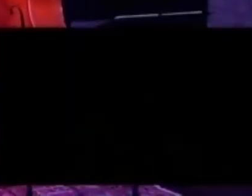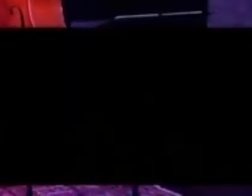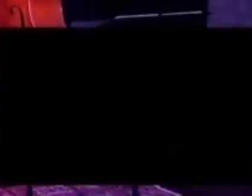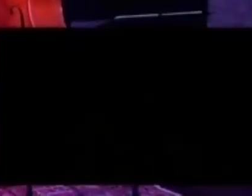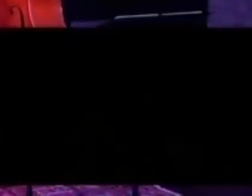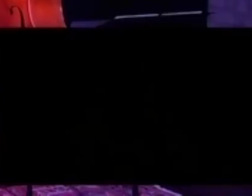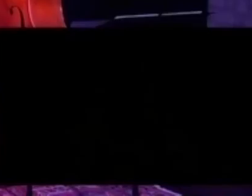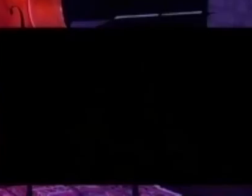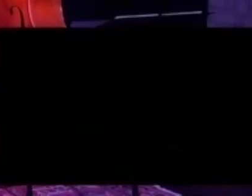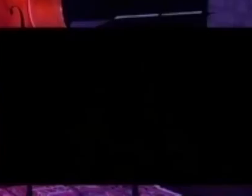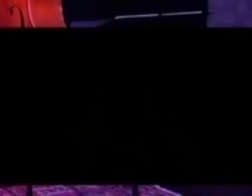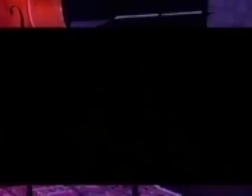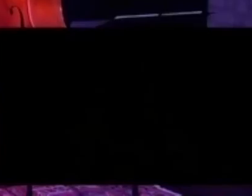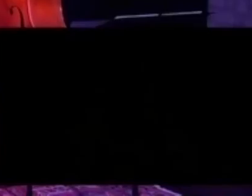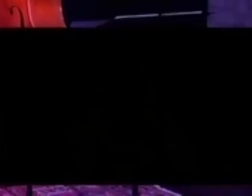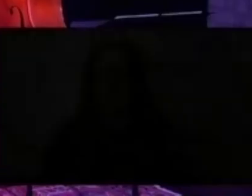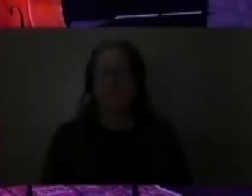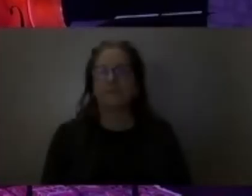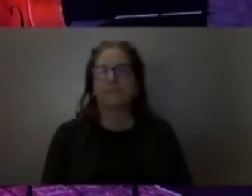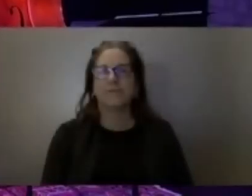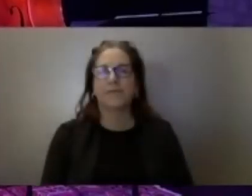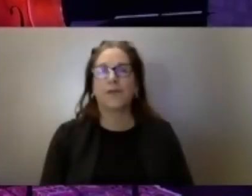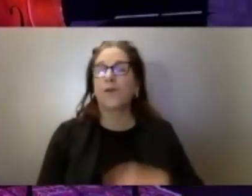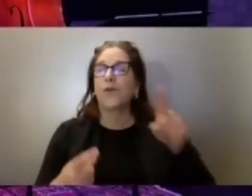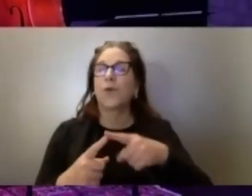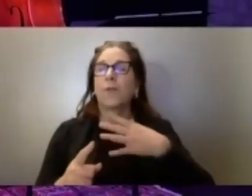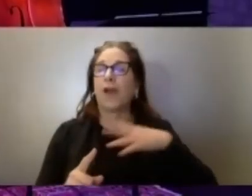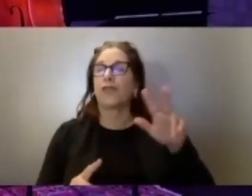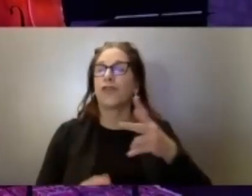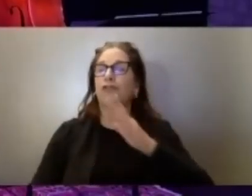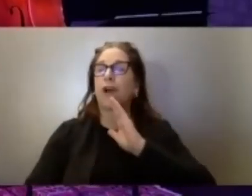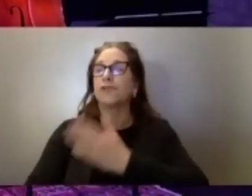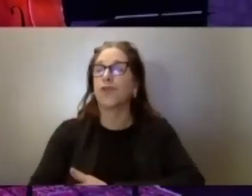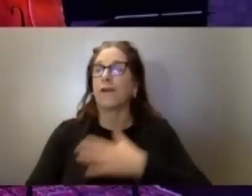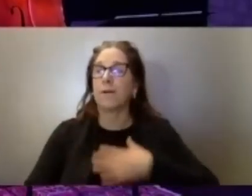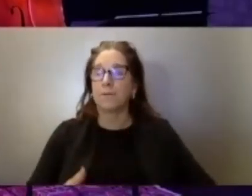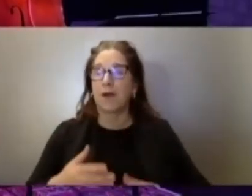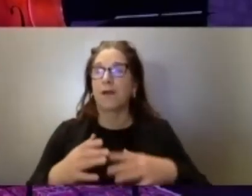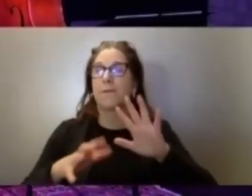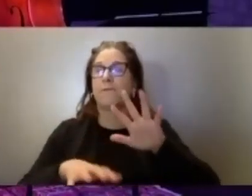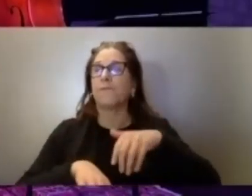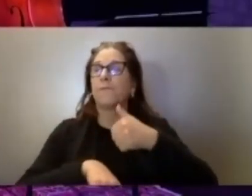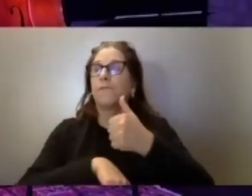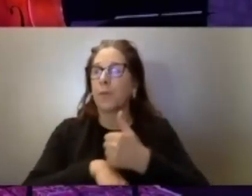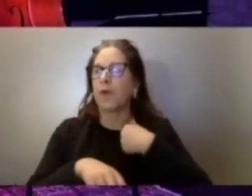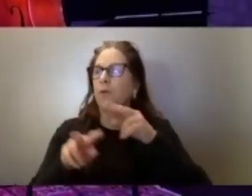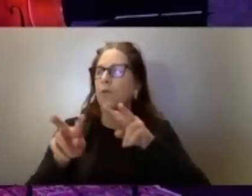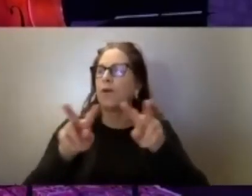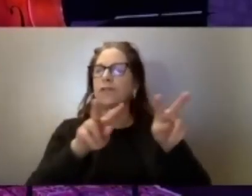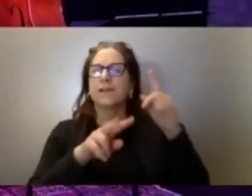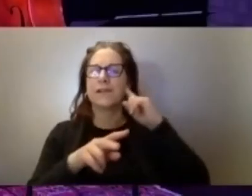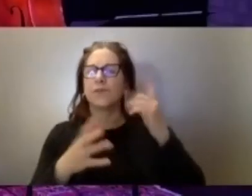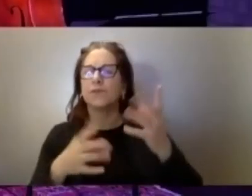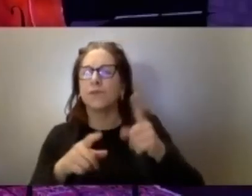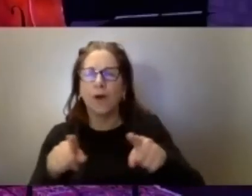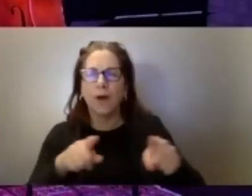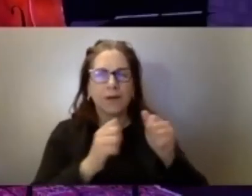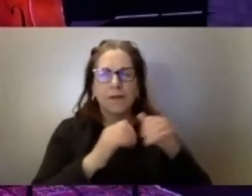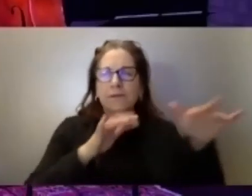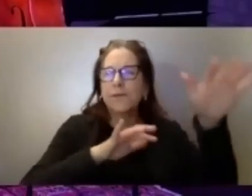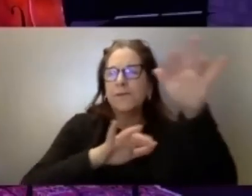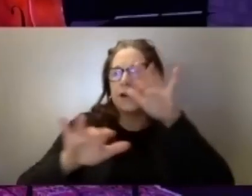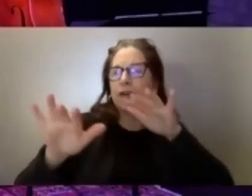Pogalajan, Abiyayathlis. When my third granddaughter's body was forming, I watched and listened to what was